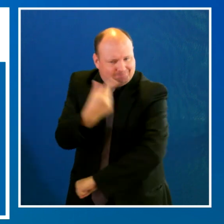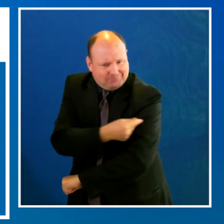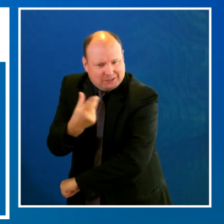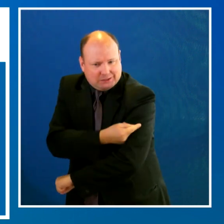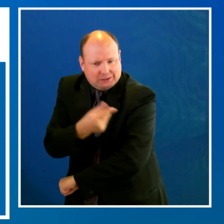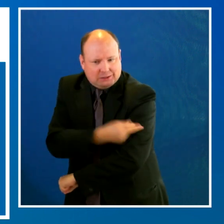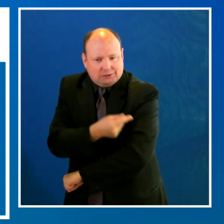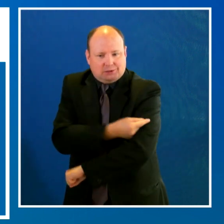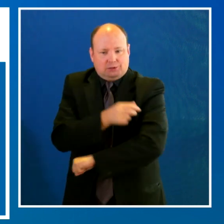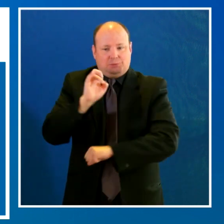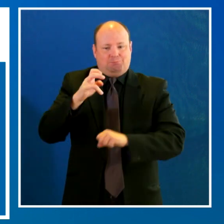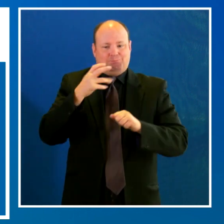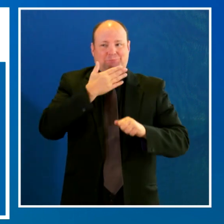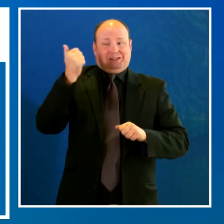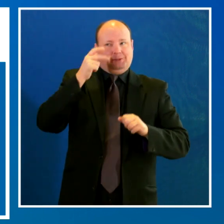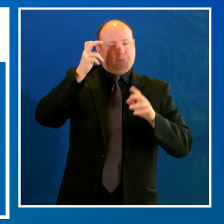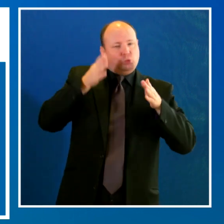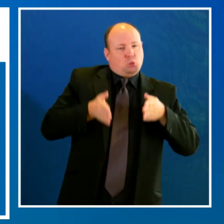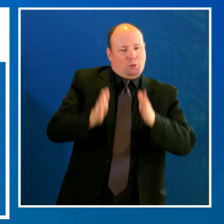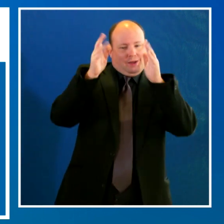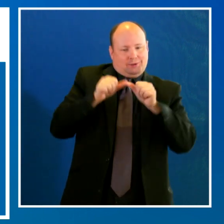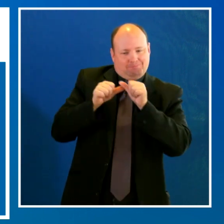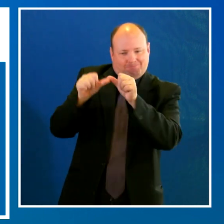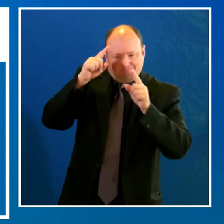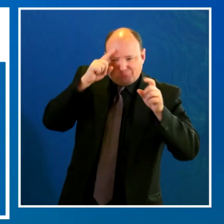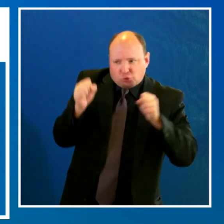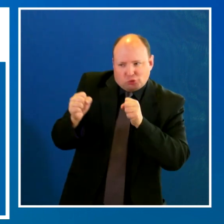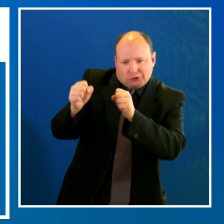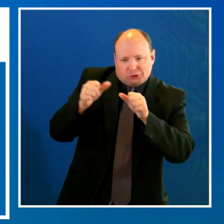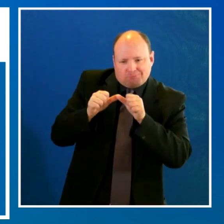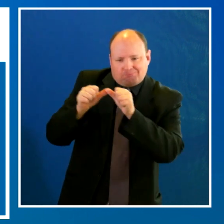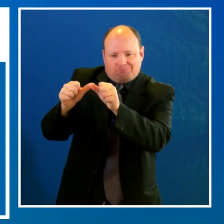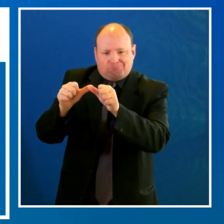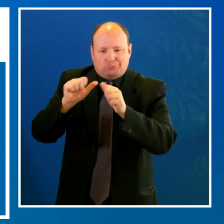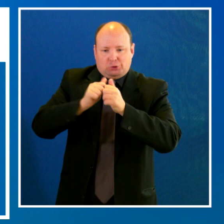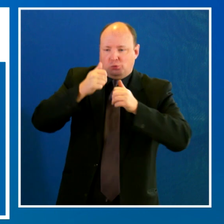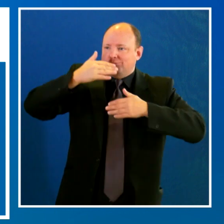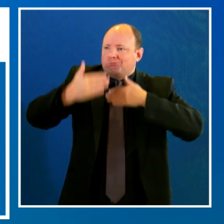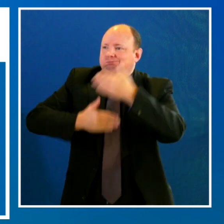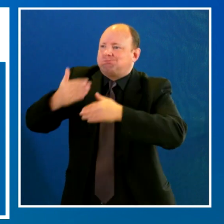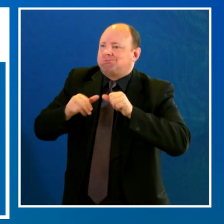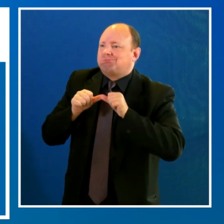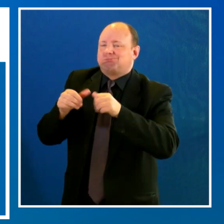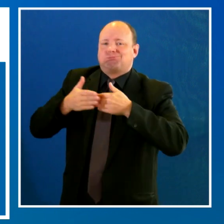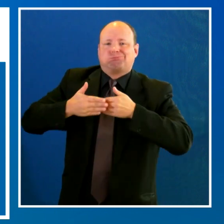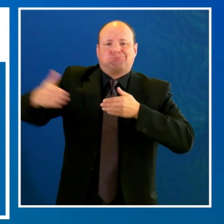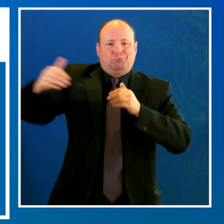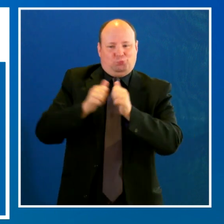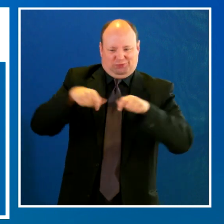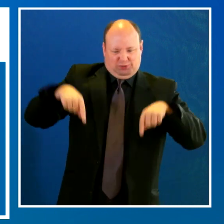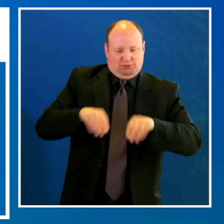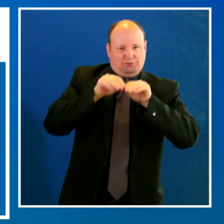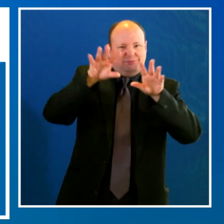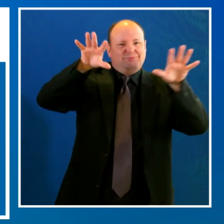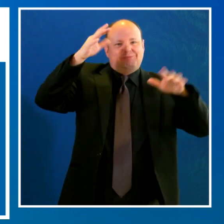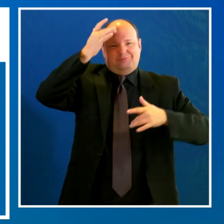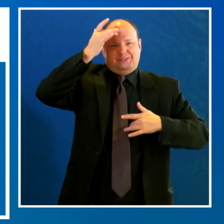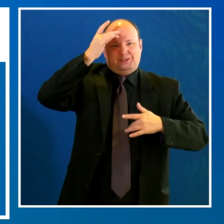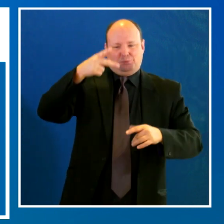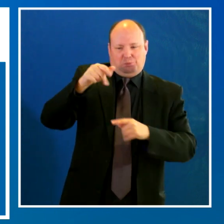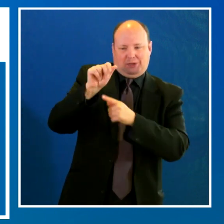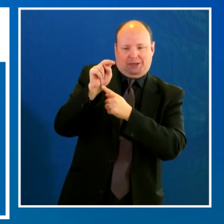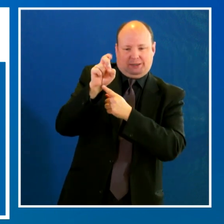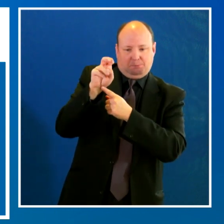move beyond the pandemic. Another piece of good news I want to share is the fact that since